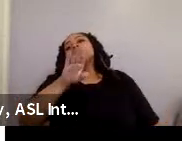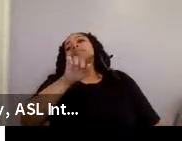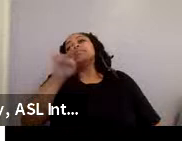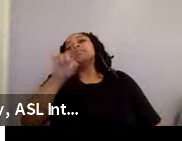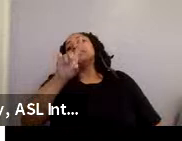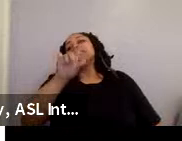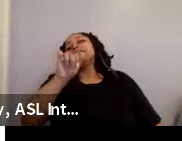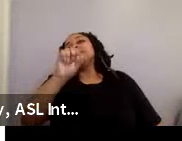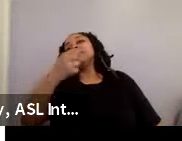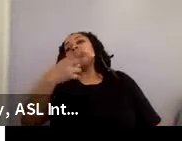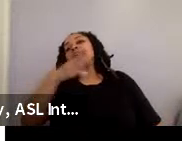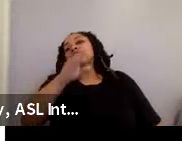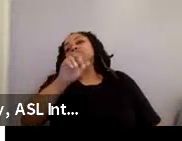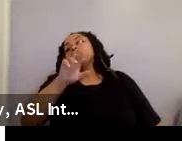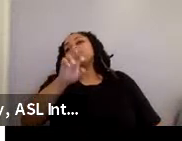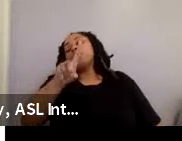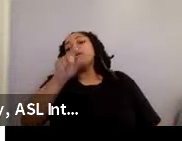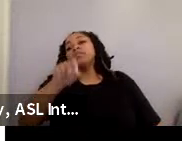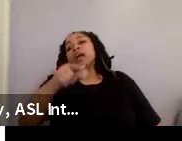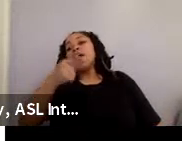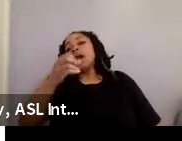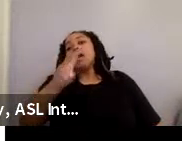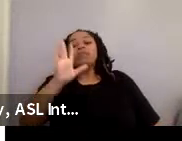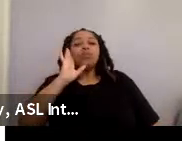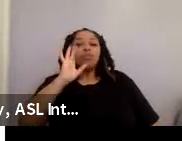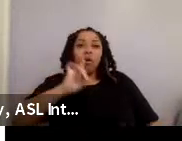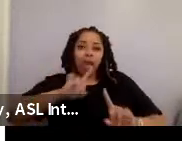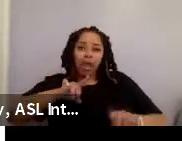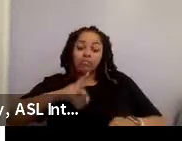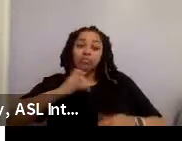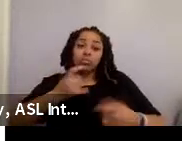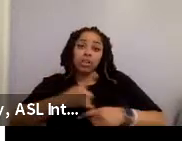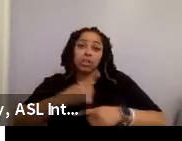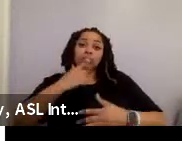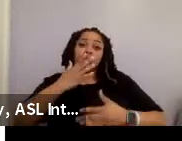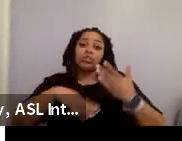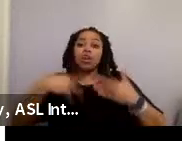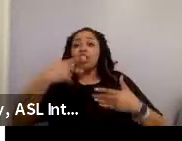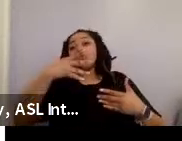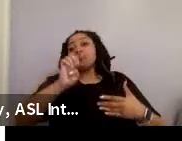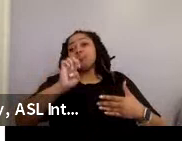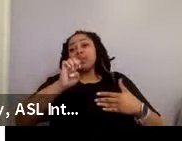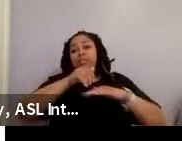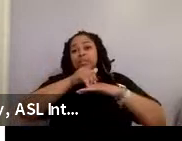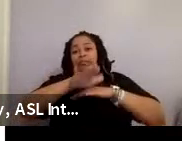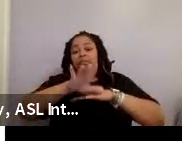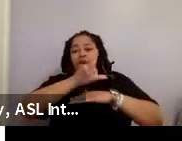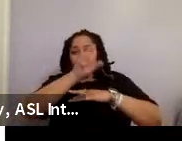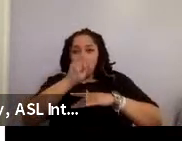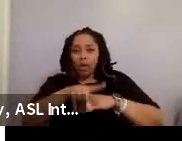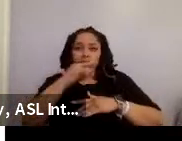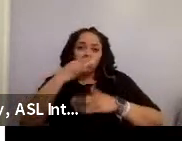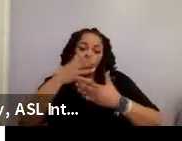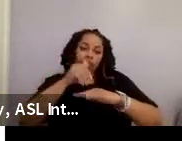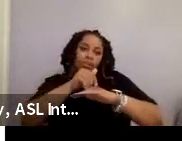508@accessdashboard.gov, and they will be answered. Today, we're going to do some pre-submitted questions that were